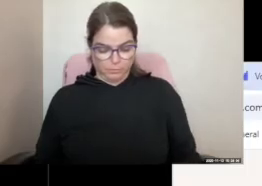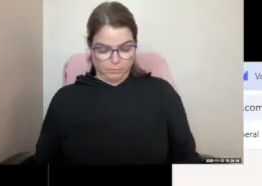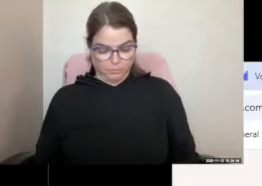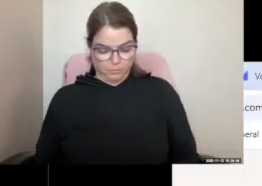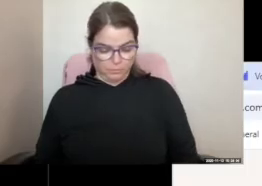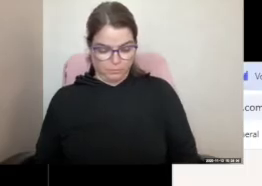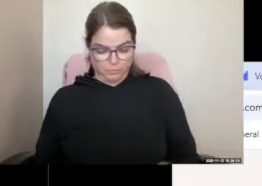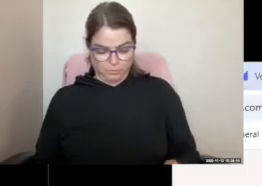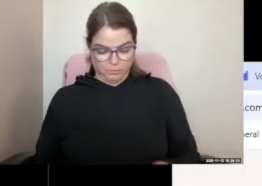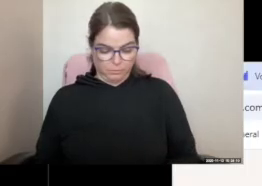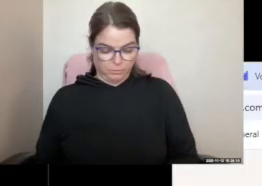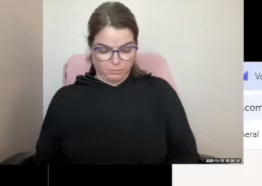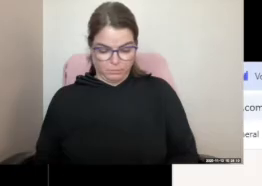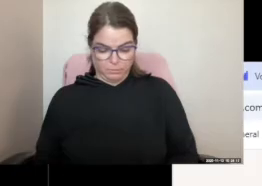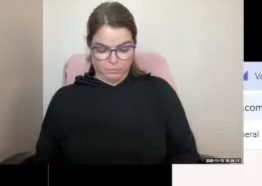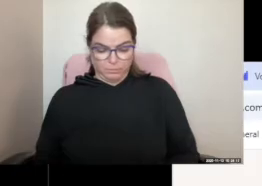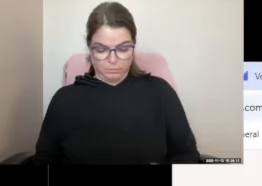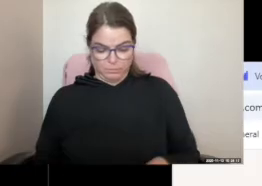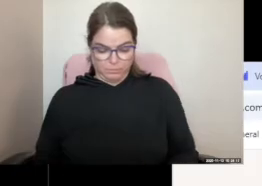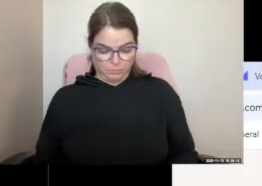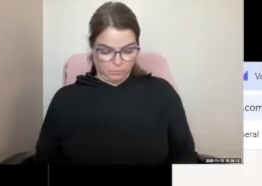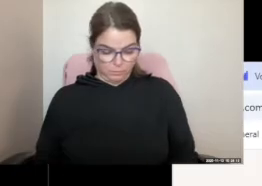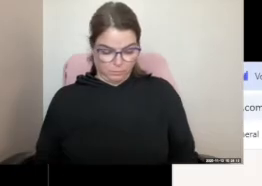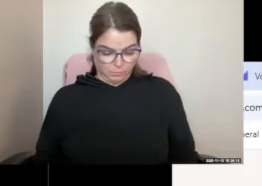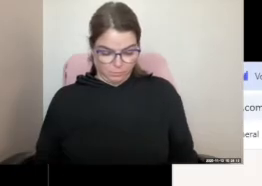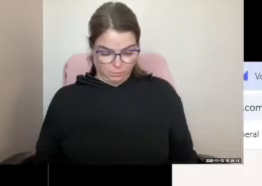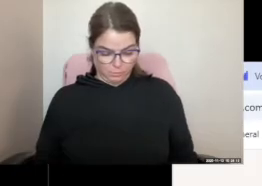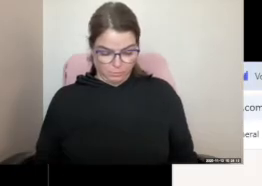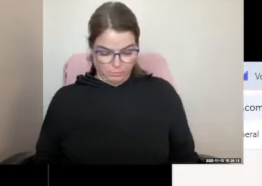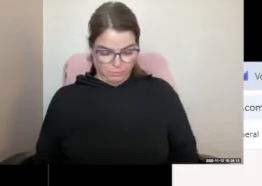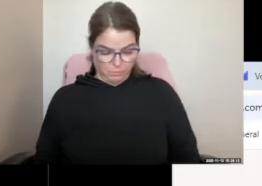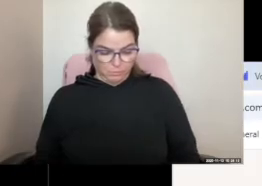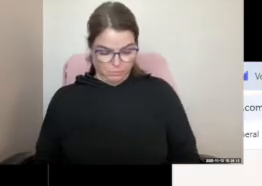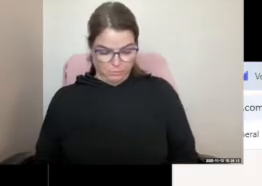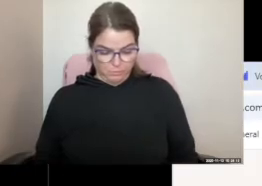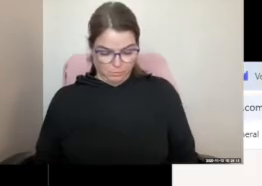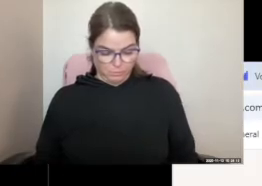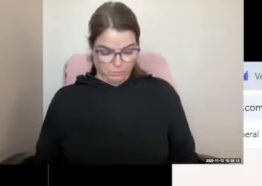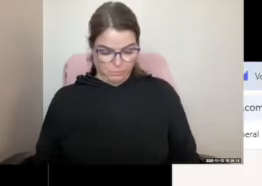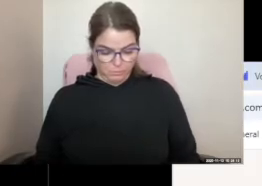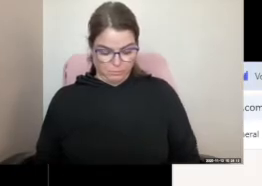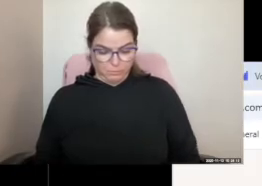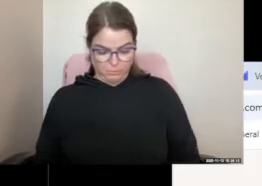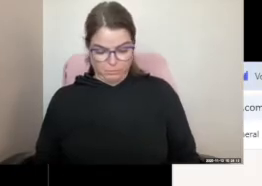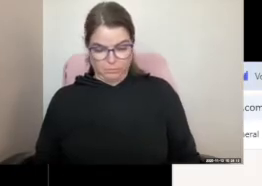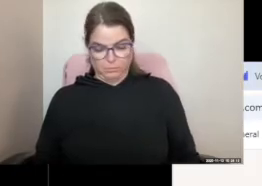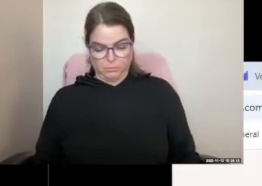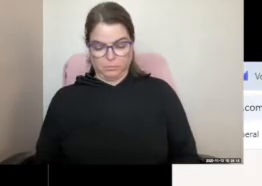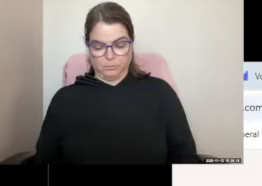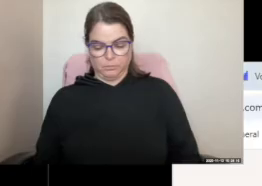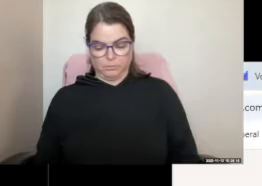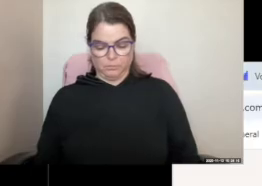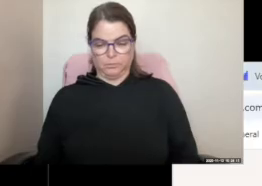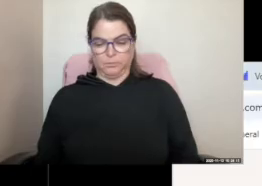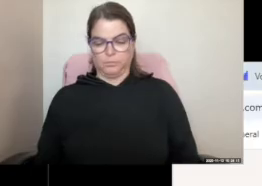We have 2 more questions, folks. Thanks for bearing with us here. Okay. How can private industry and investments